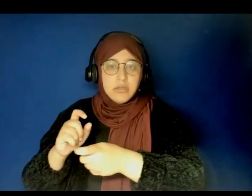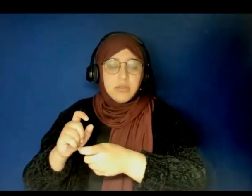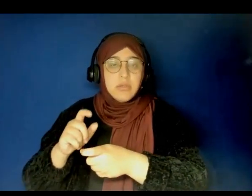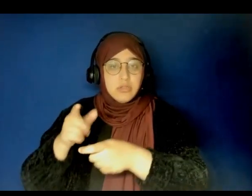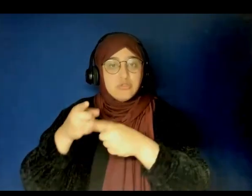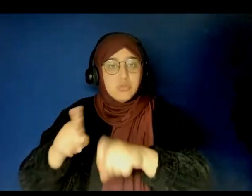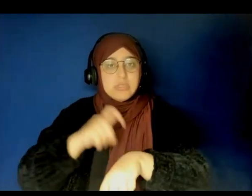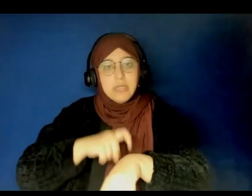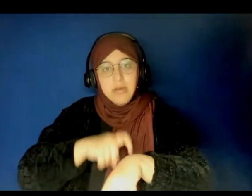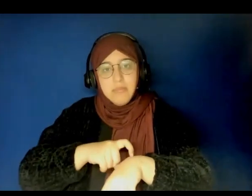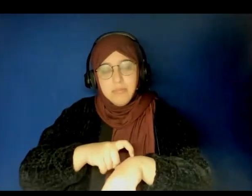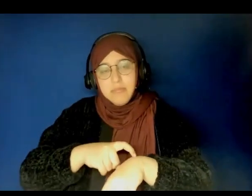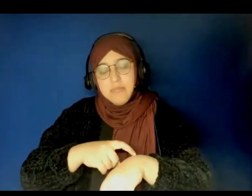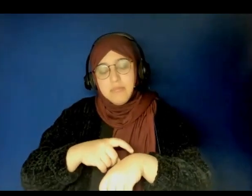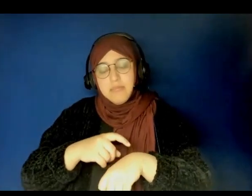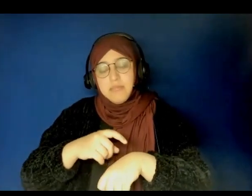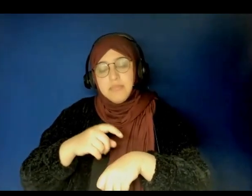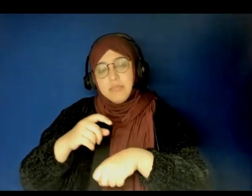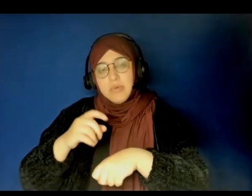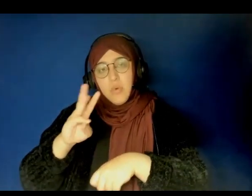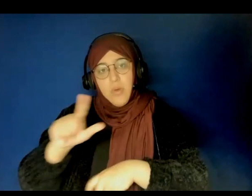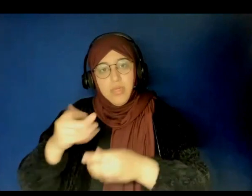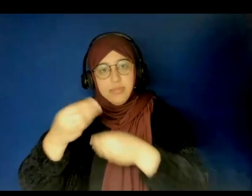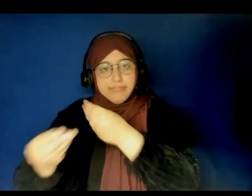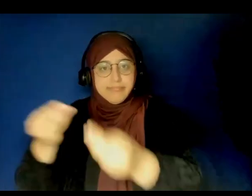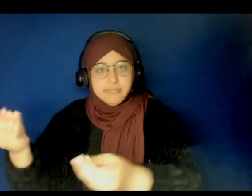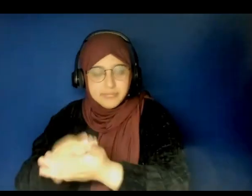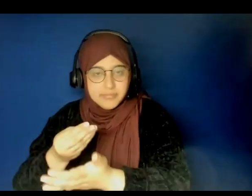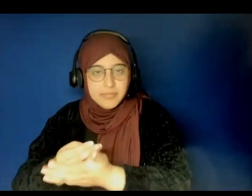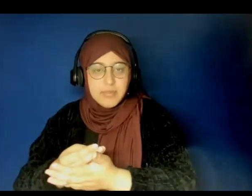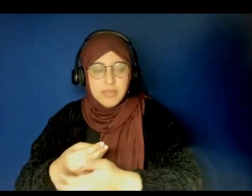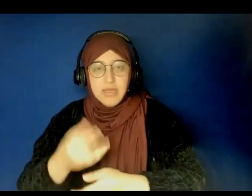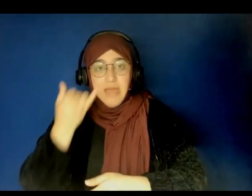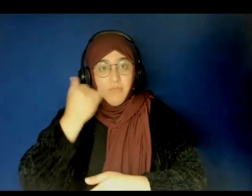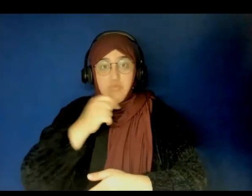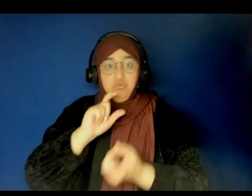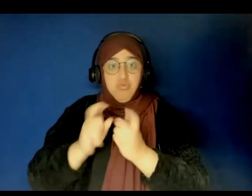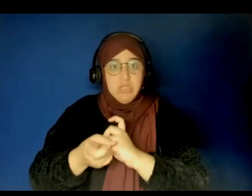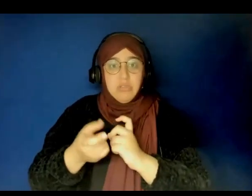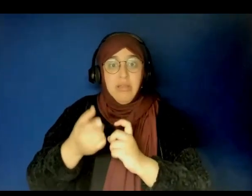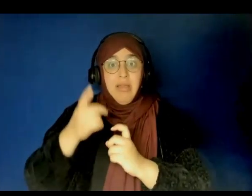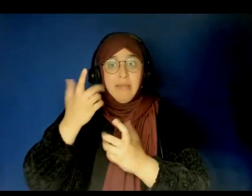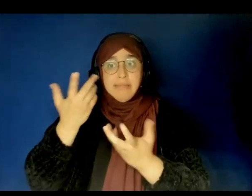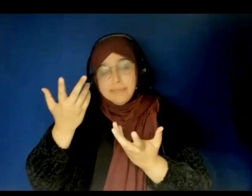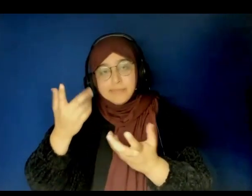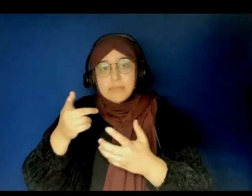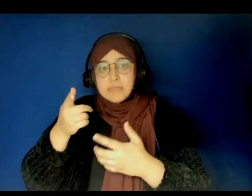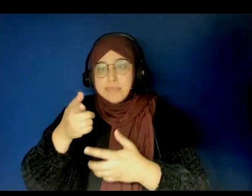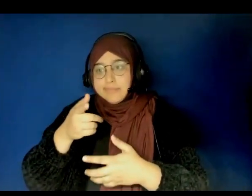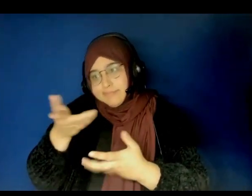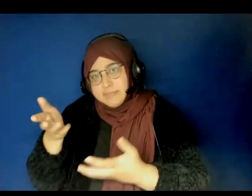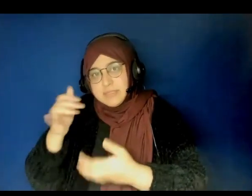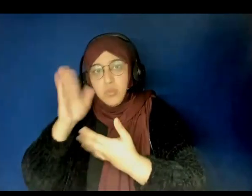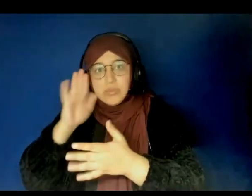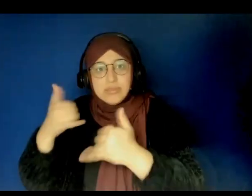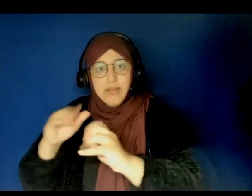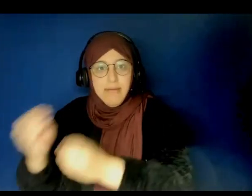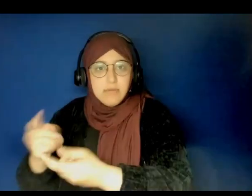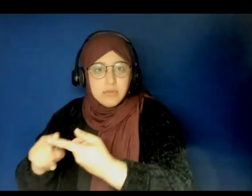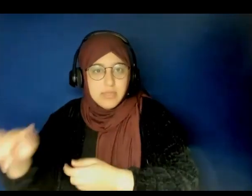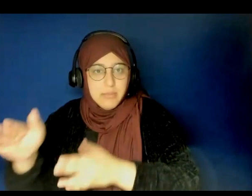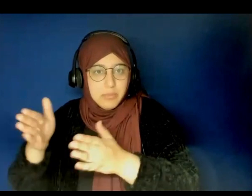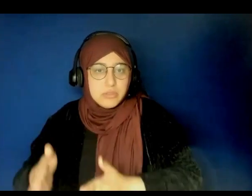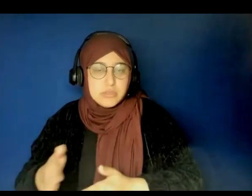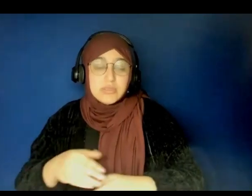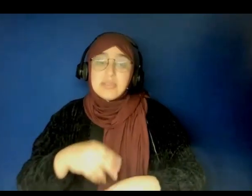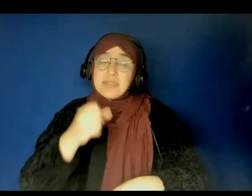distributed. But yes, check any kind of will, financial document, or benefit document should always